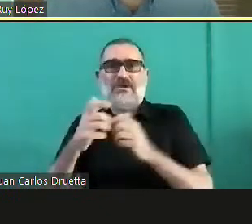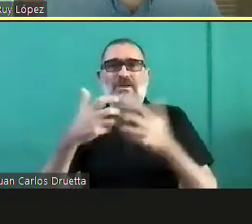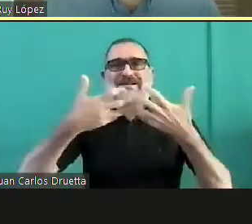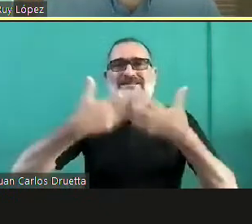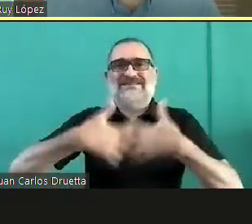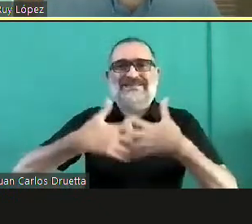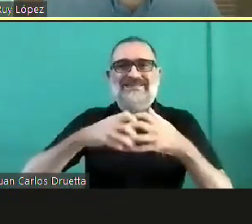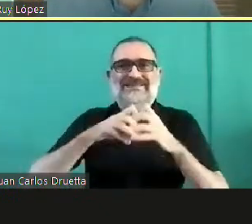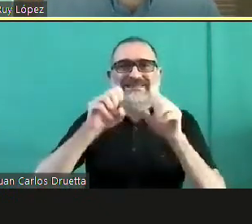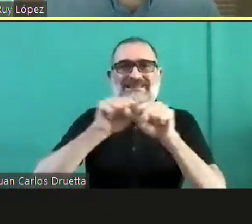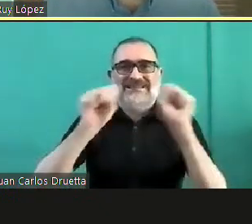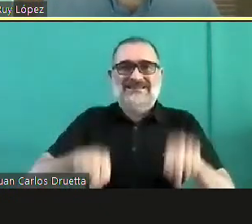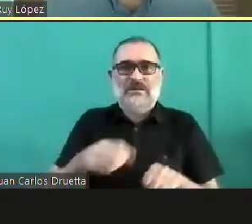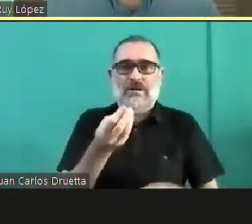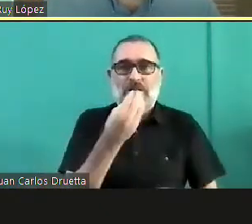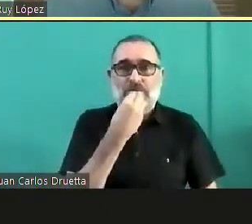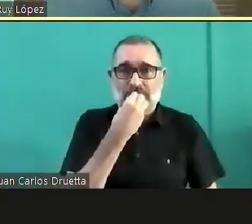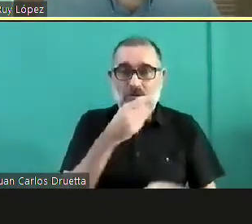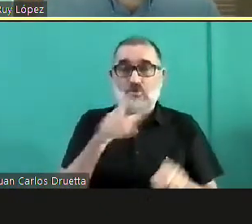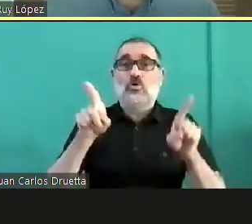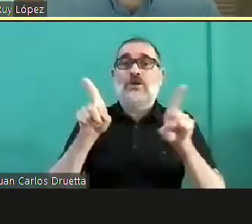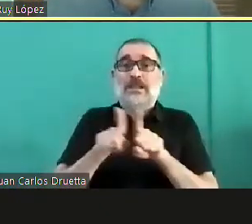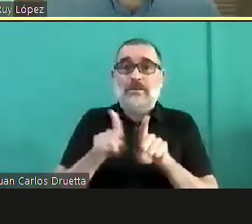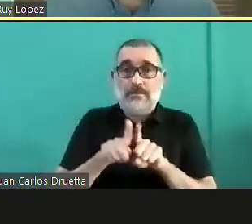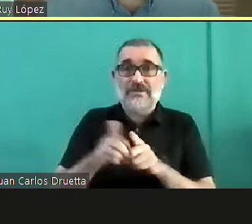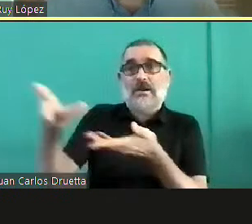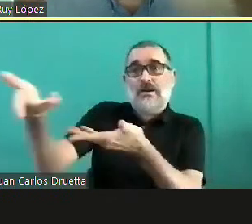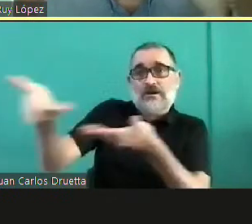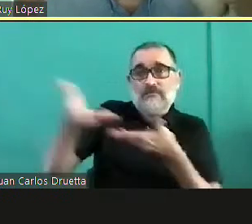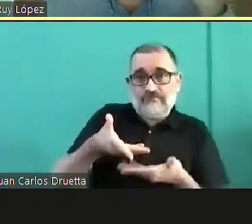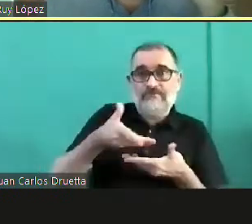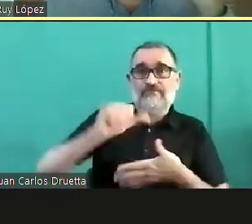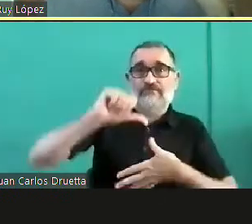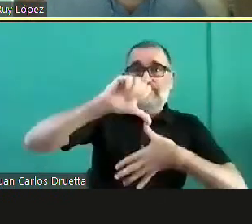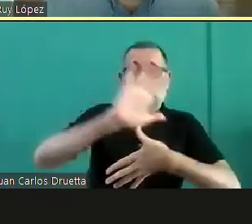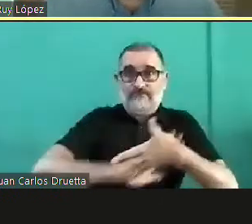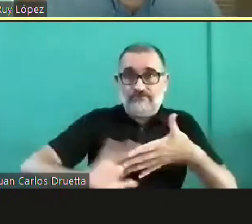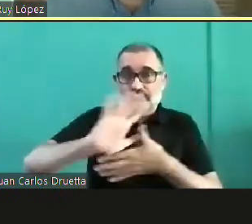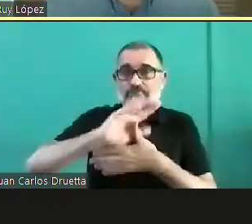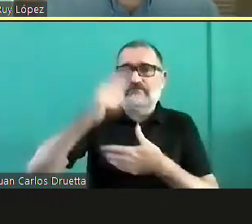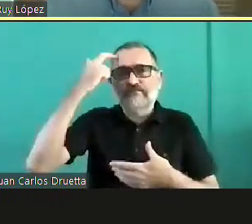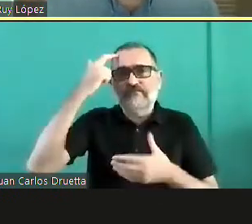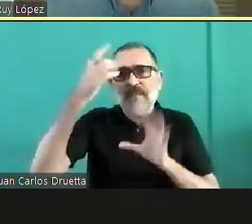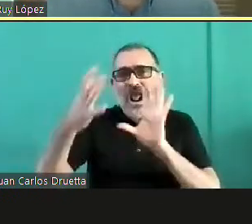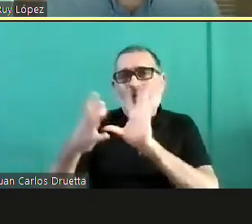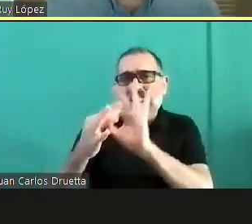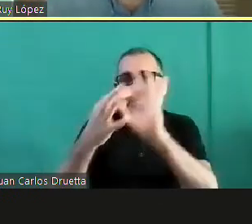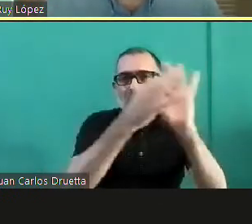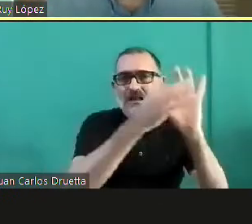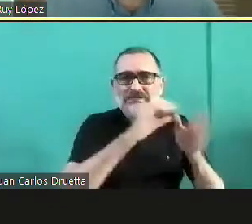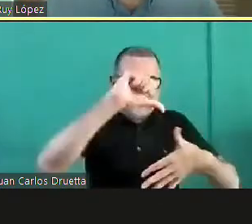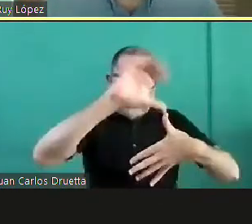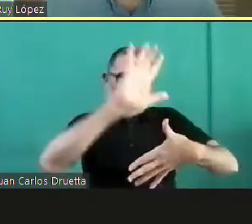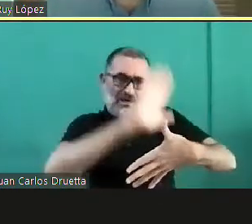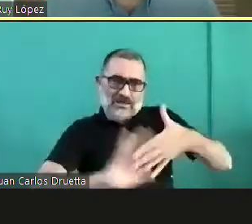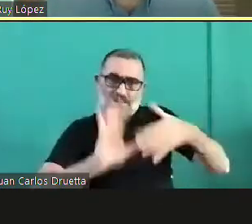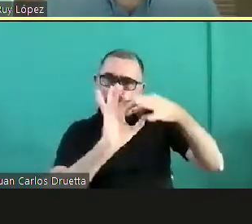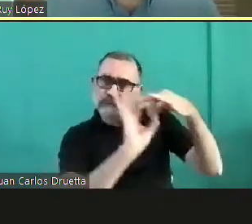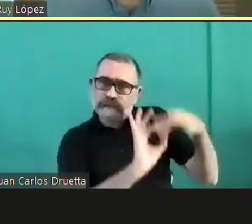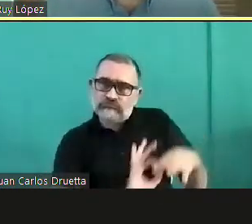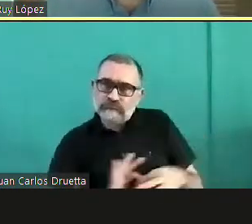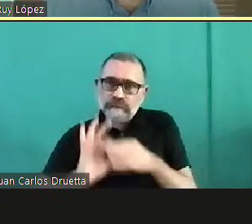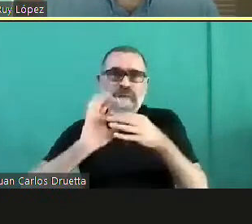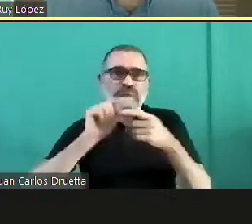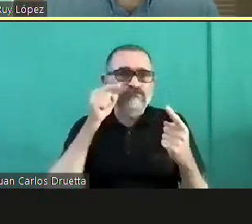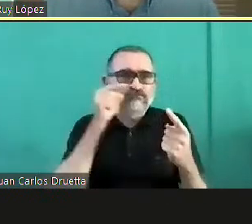we're launching with the food system is to have clear communications about how to change behavior. UNICEF has